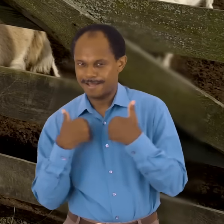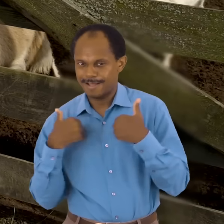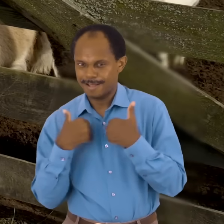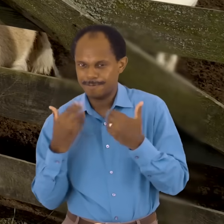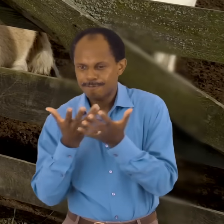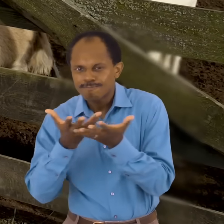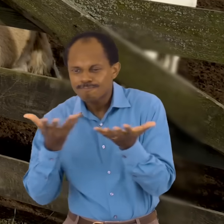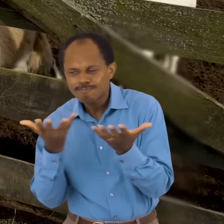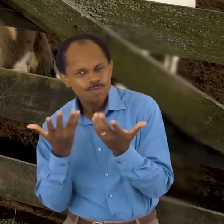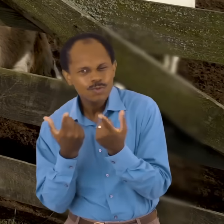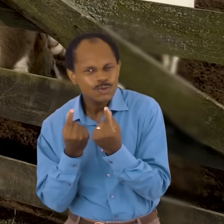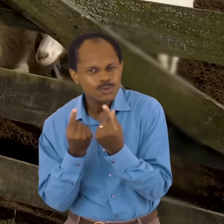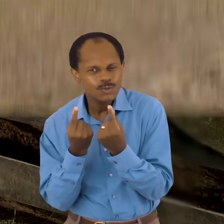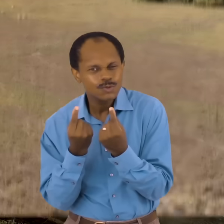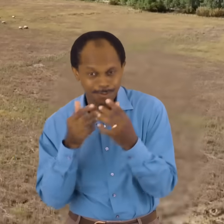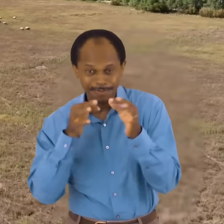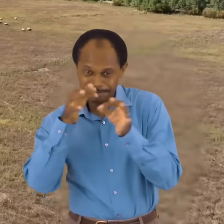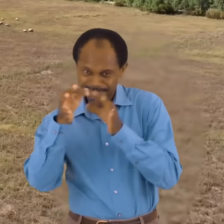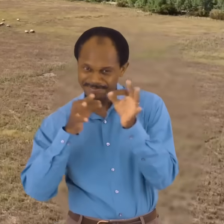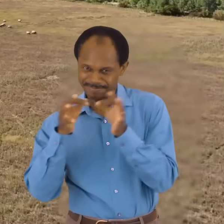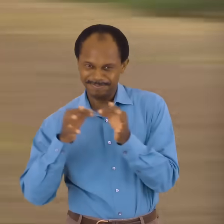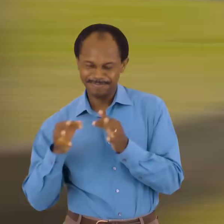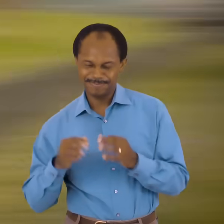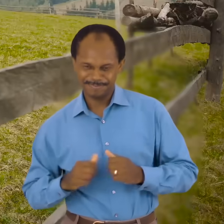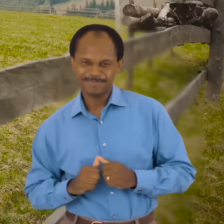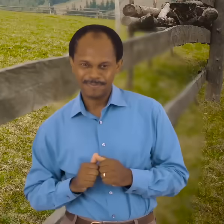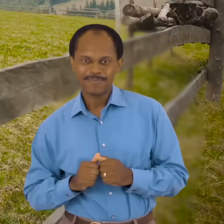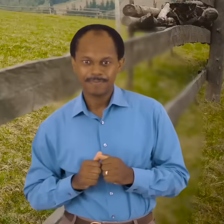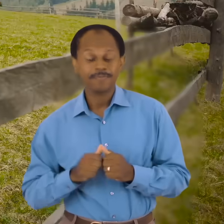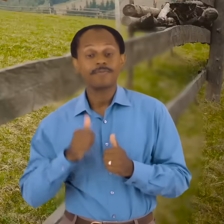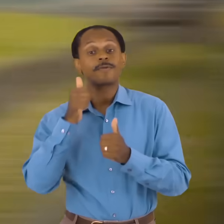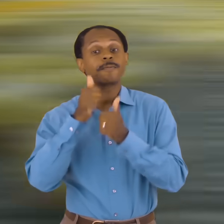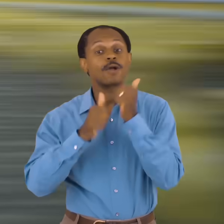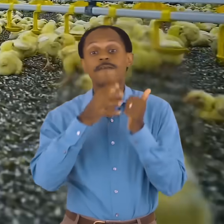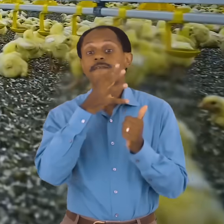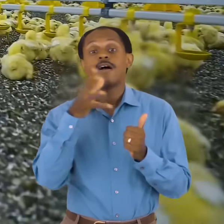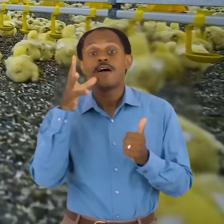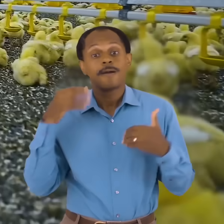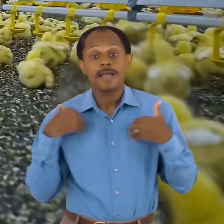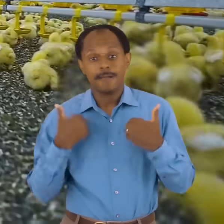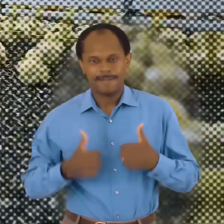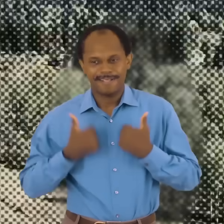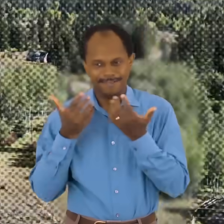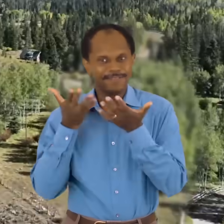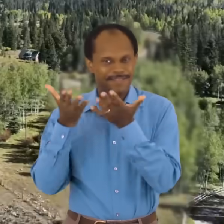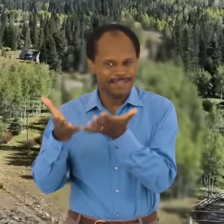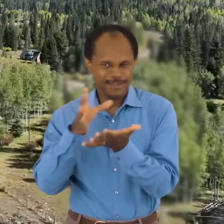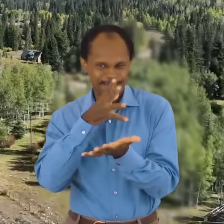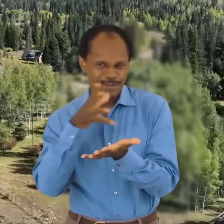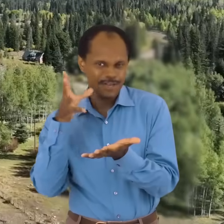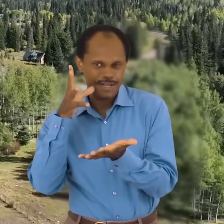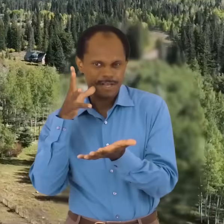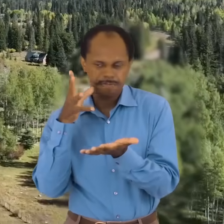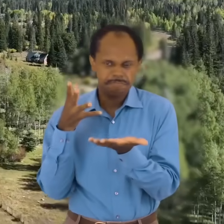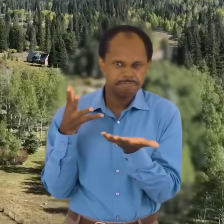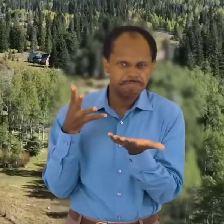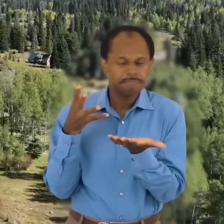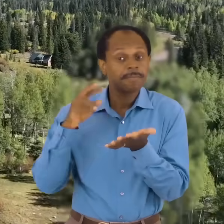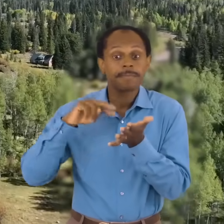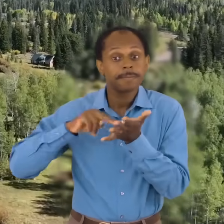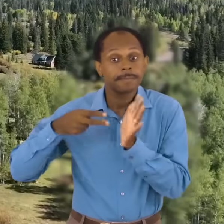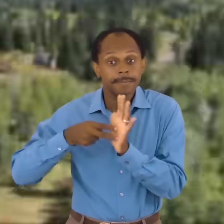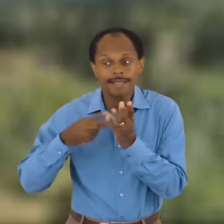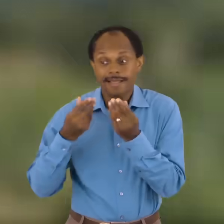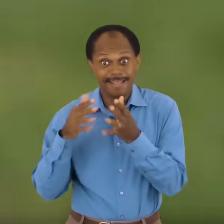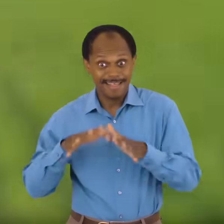what they do most farm animals live on a farm a farm is an area